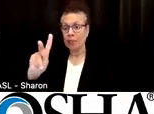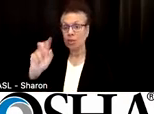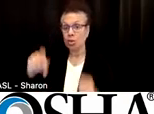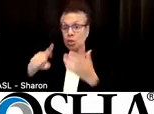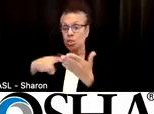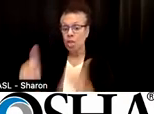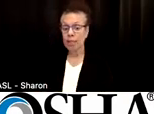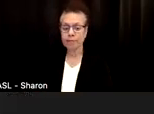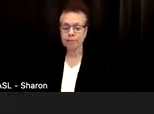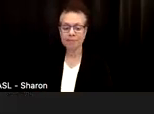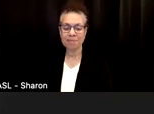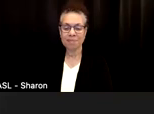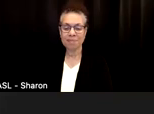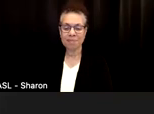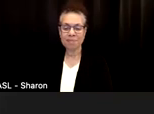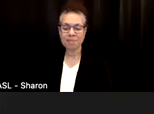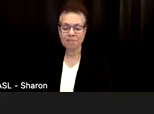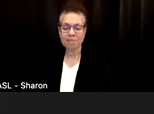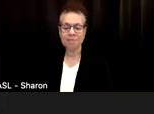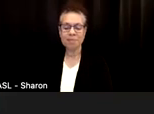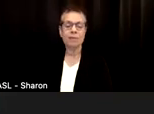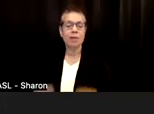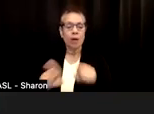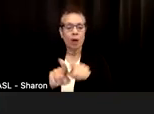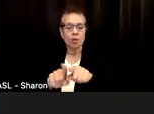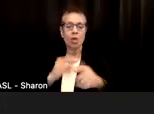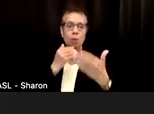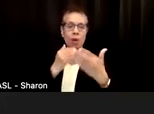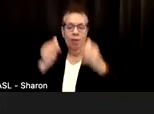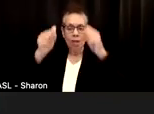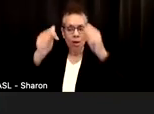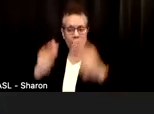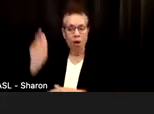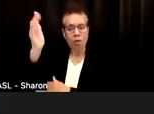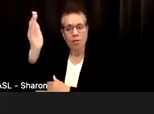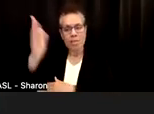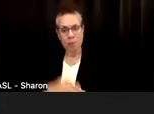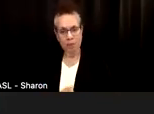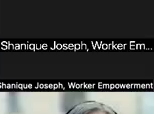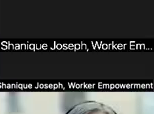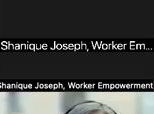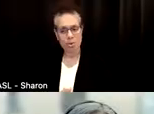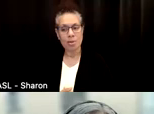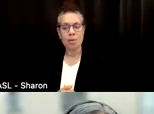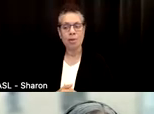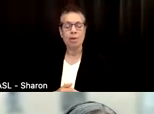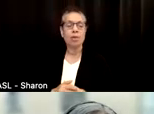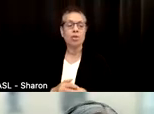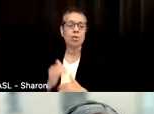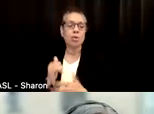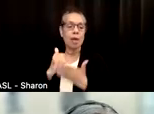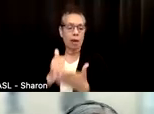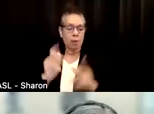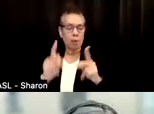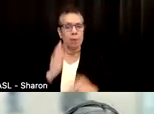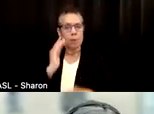to thank you very much. I want to thank our speakers for really clearly defining for folks what your